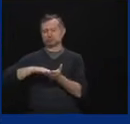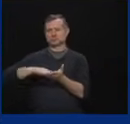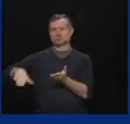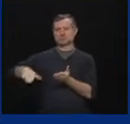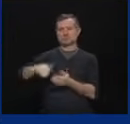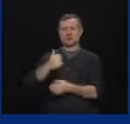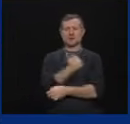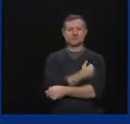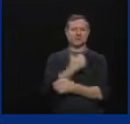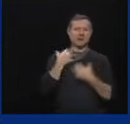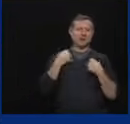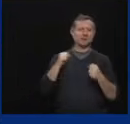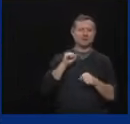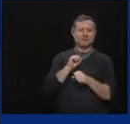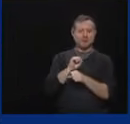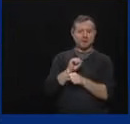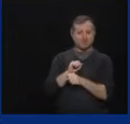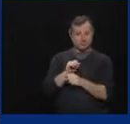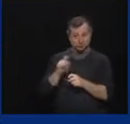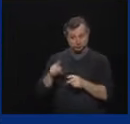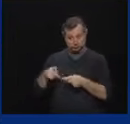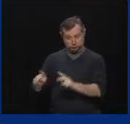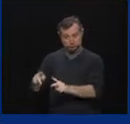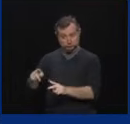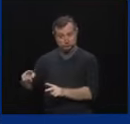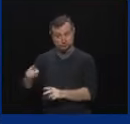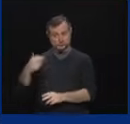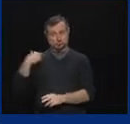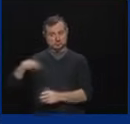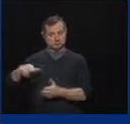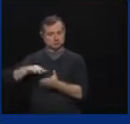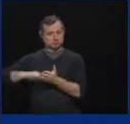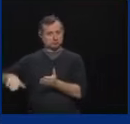be allowed to have a religious exemption not to get vaccinated?